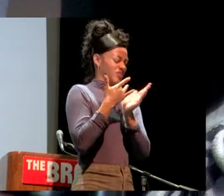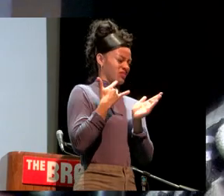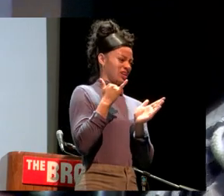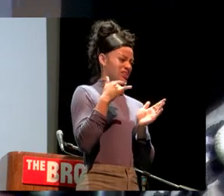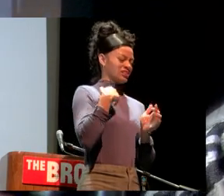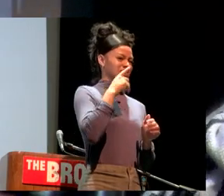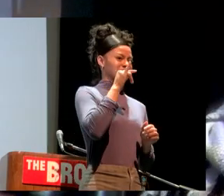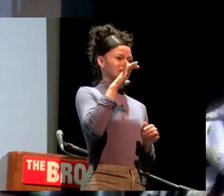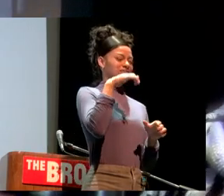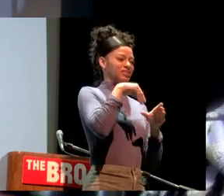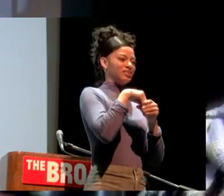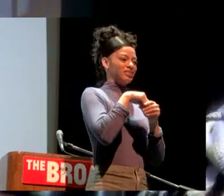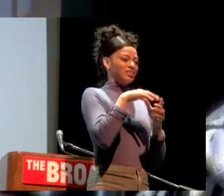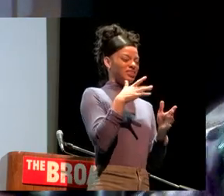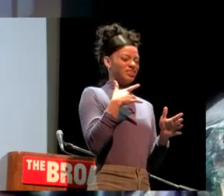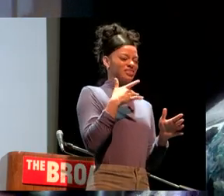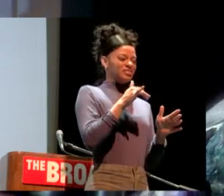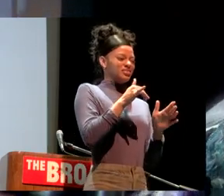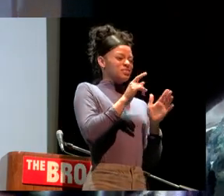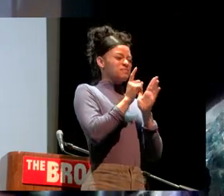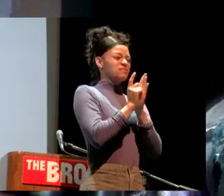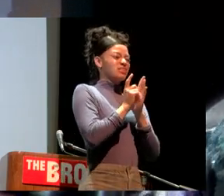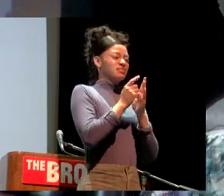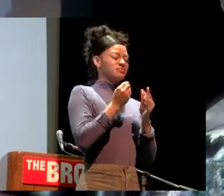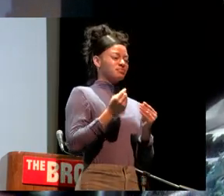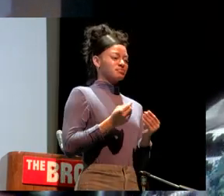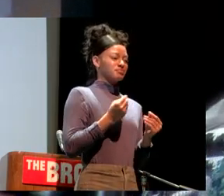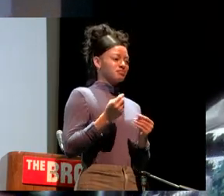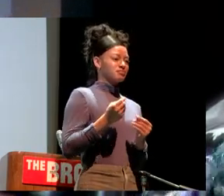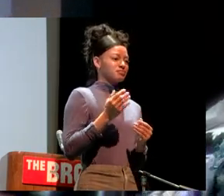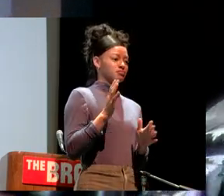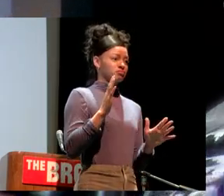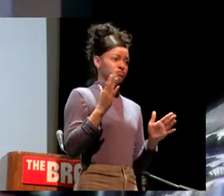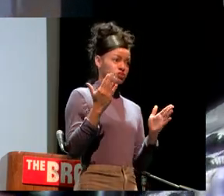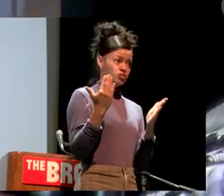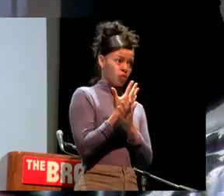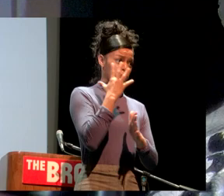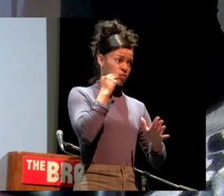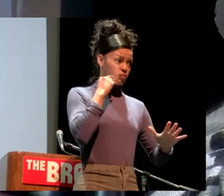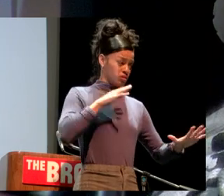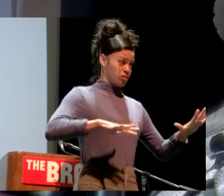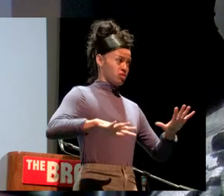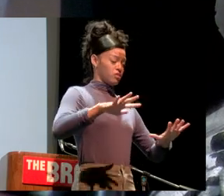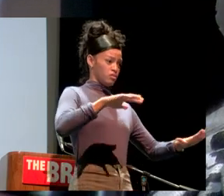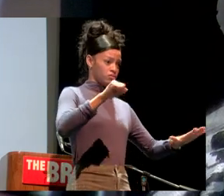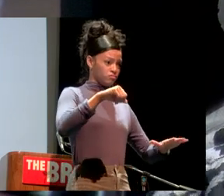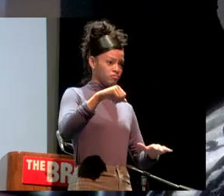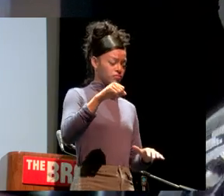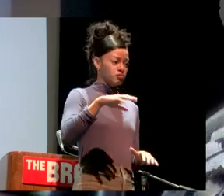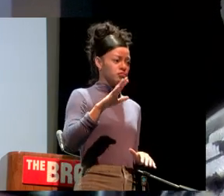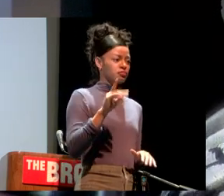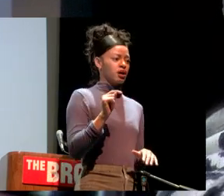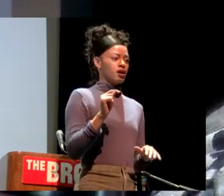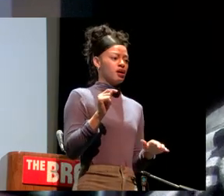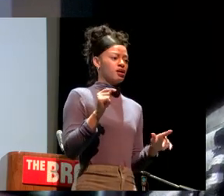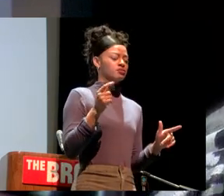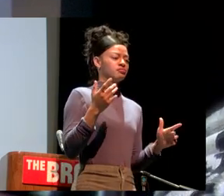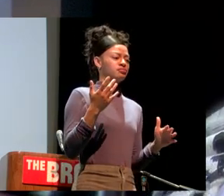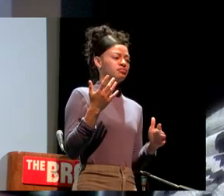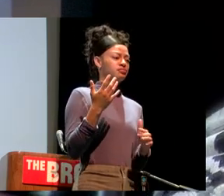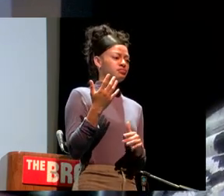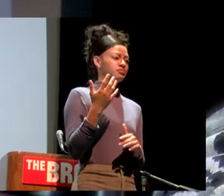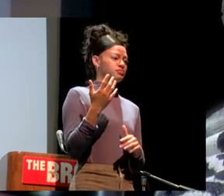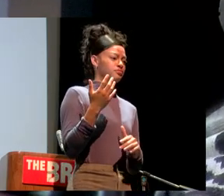know, super, you know, fresh, you know, feeling. And then I saw the landscape in the New York City. It's